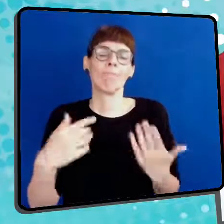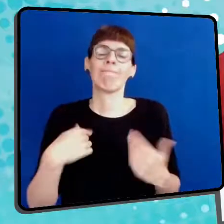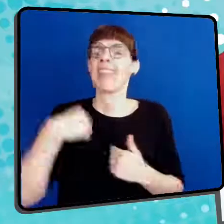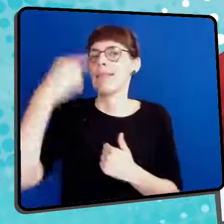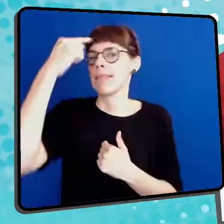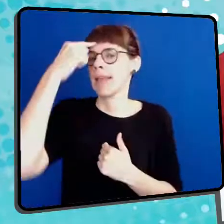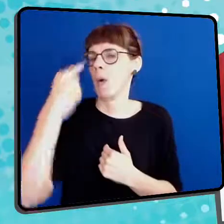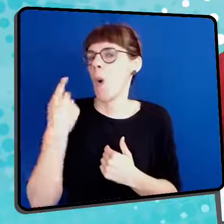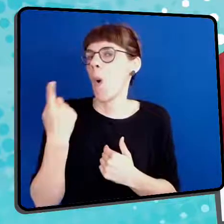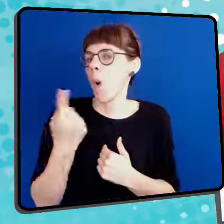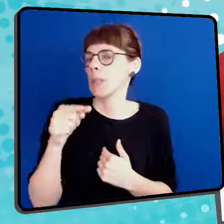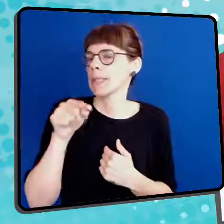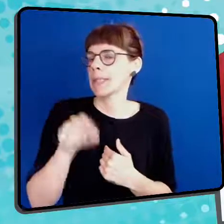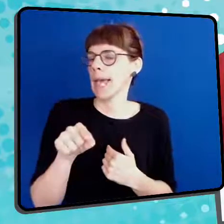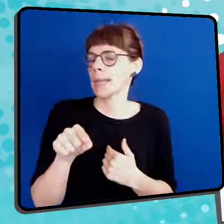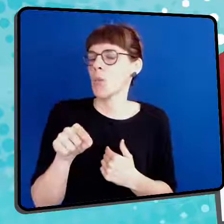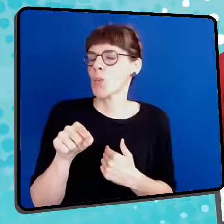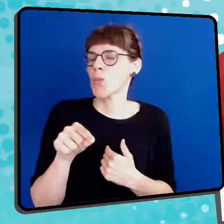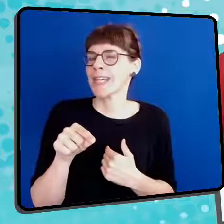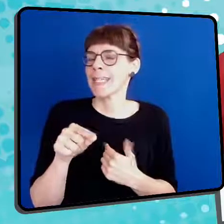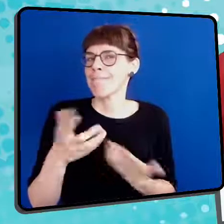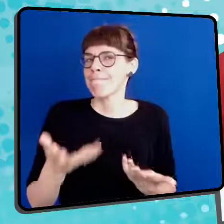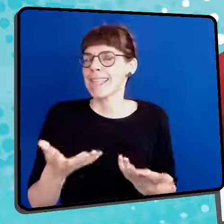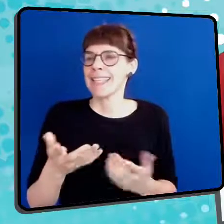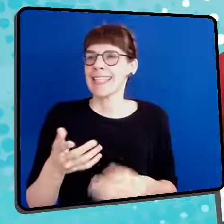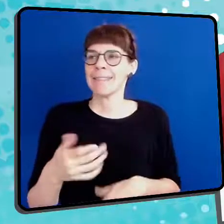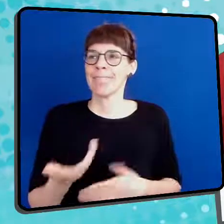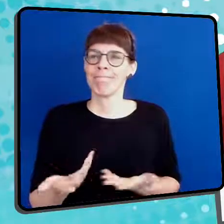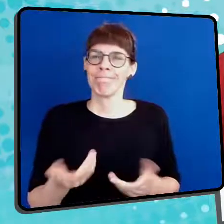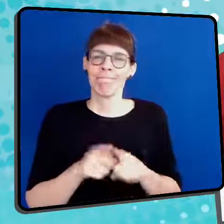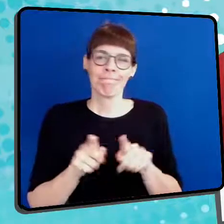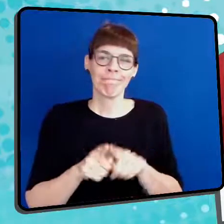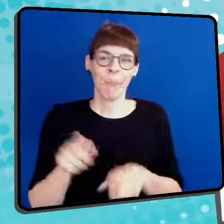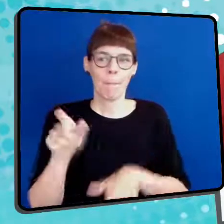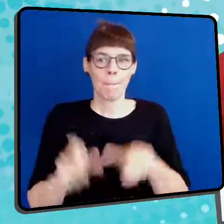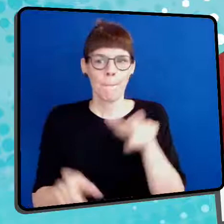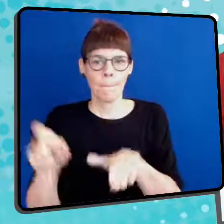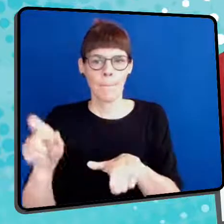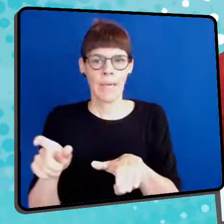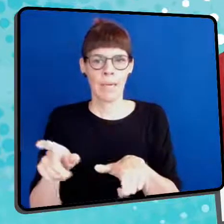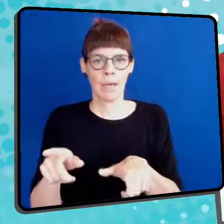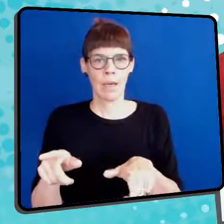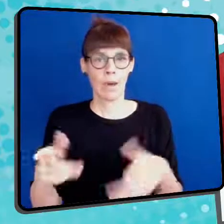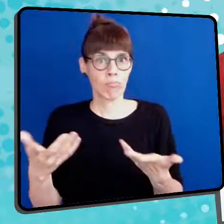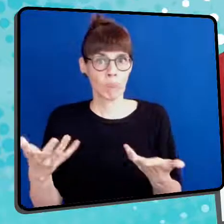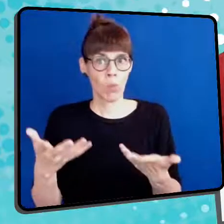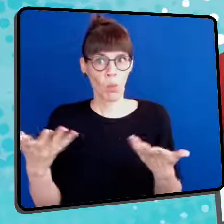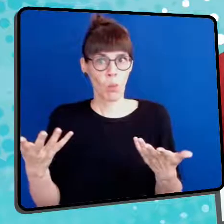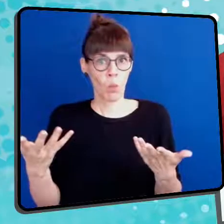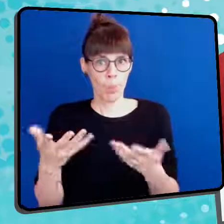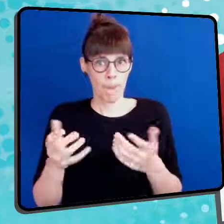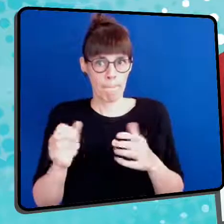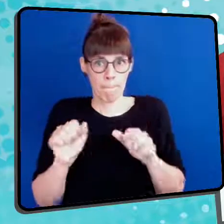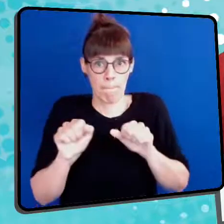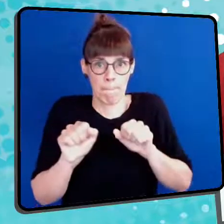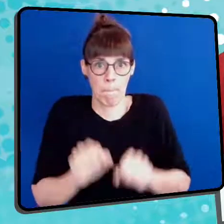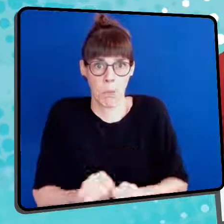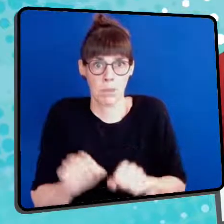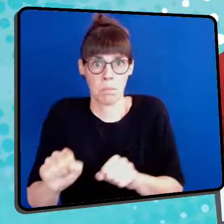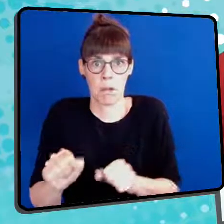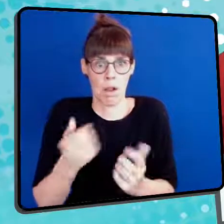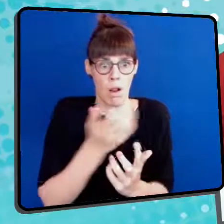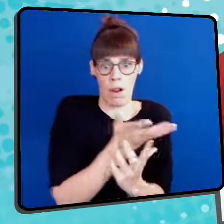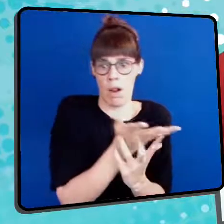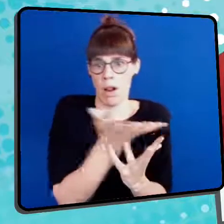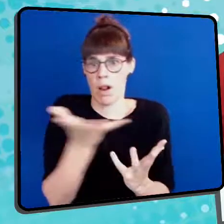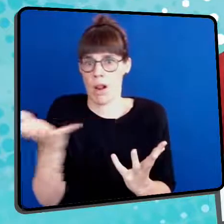I've always found as well, where people will say, what can we do? Like where's the, what are the